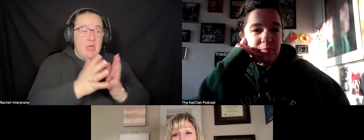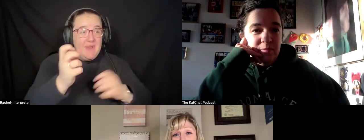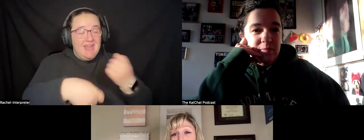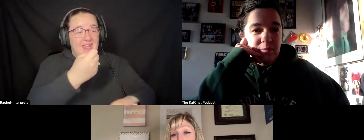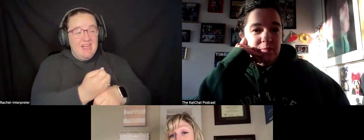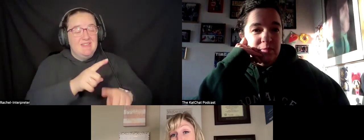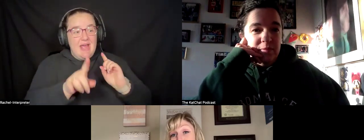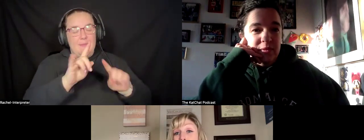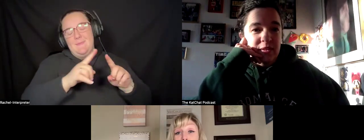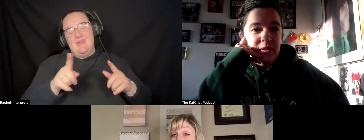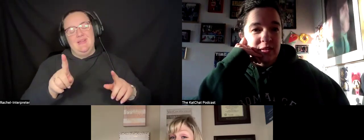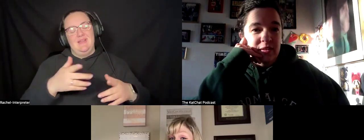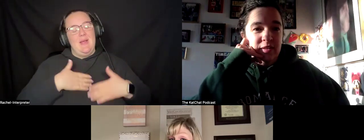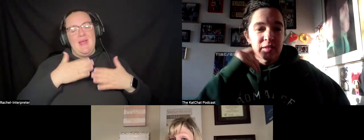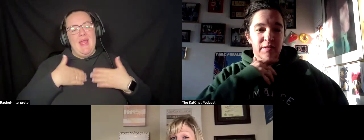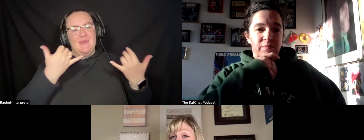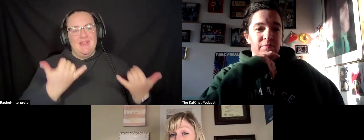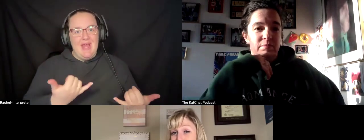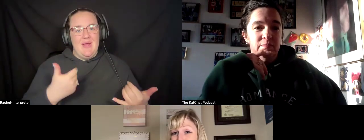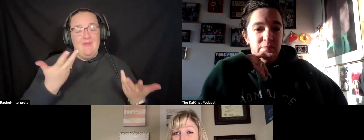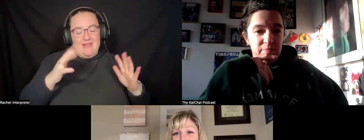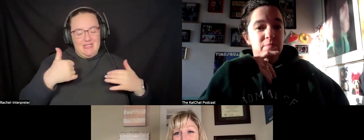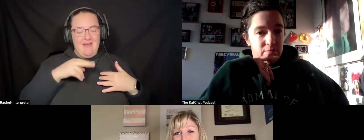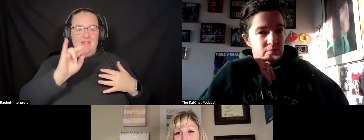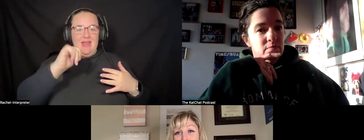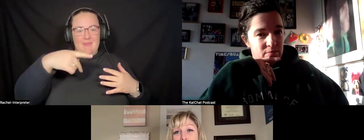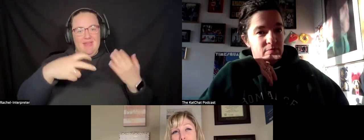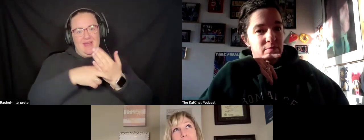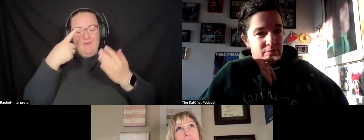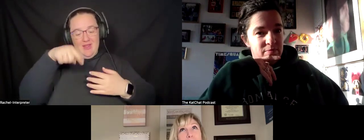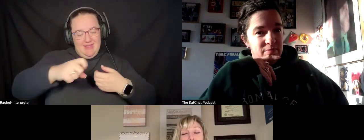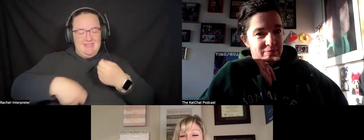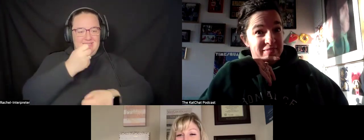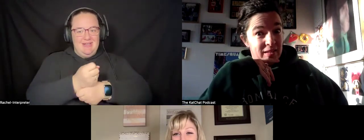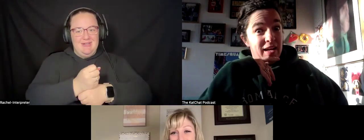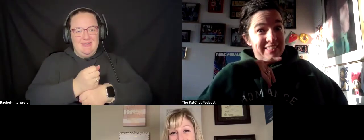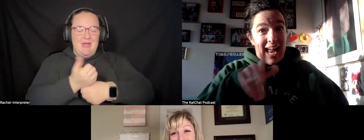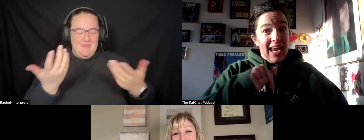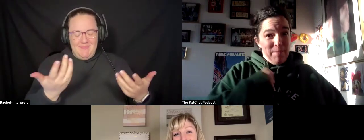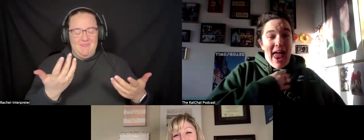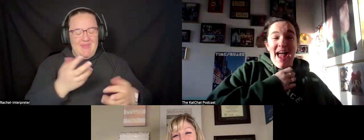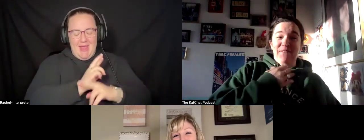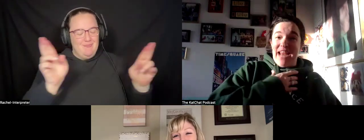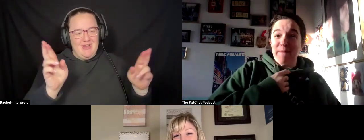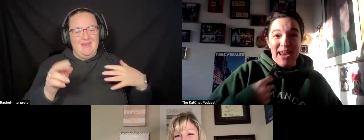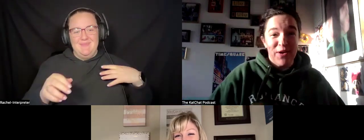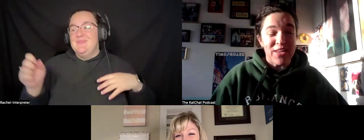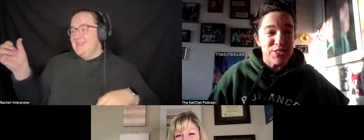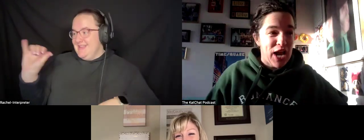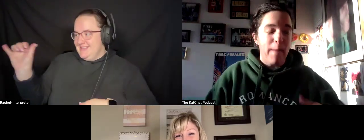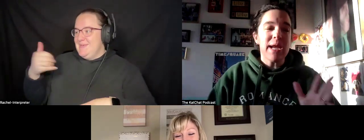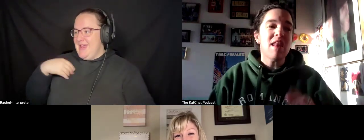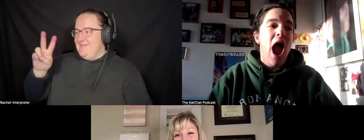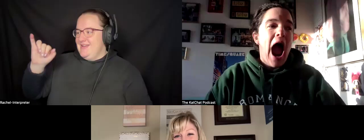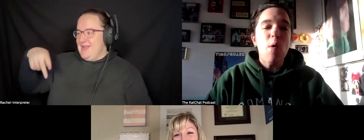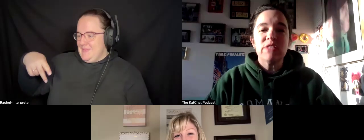now and excited for I already have my VIP ticket for this year. So, I'm righting my wrongs in that sense. Same. I have VIP for this